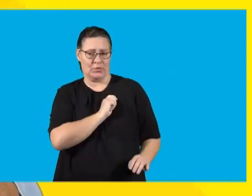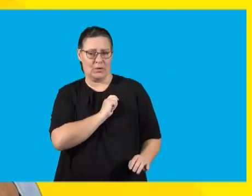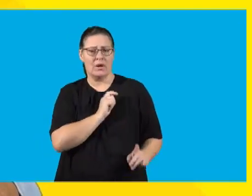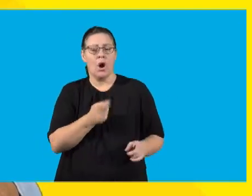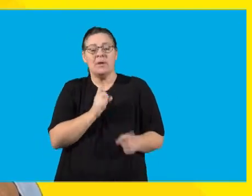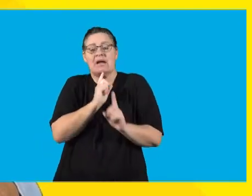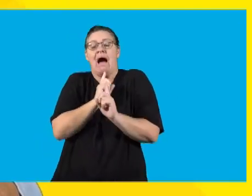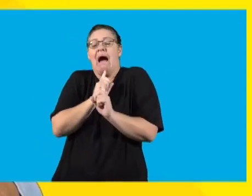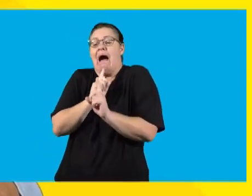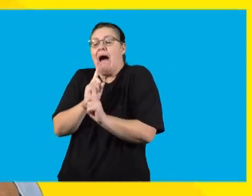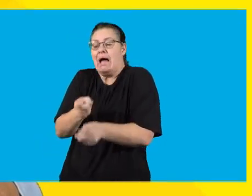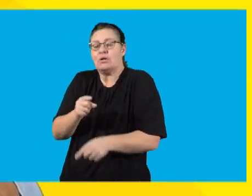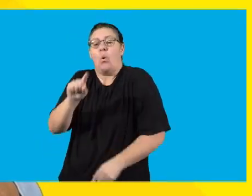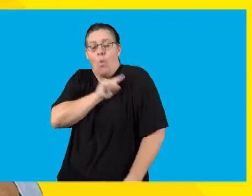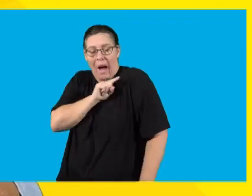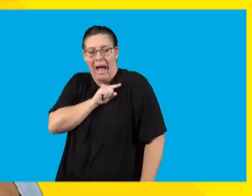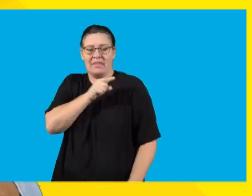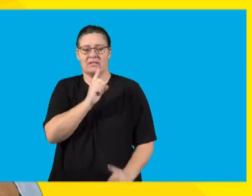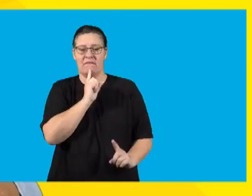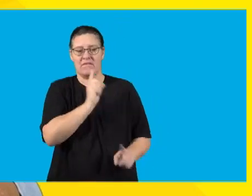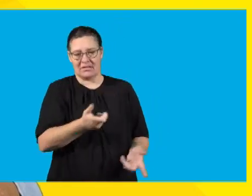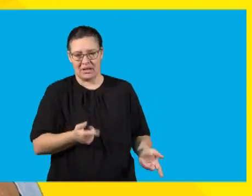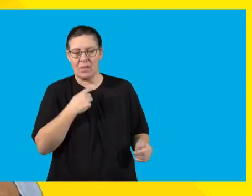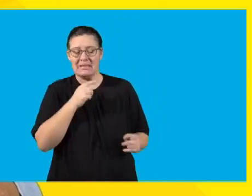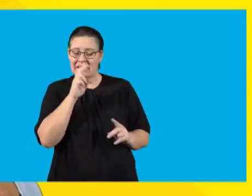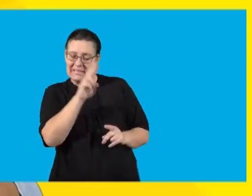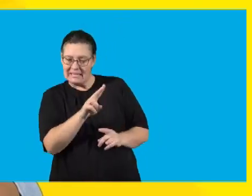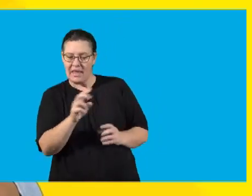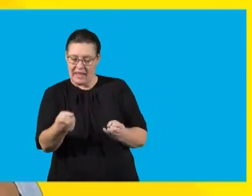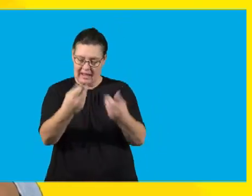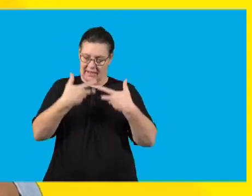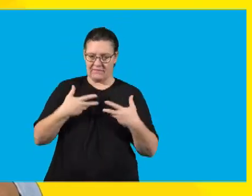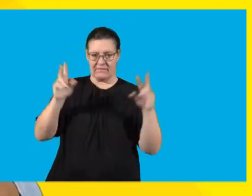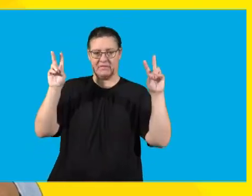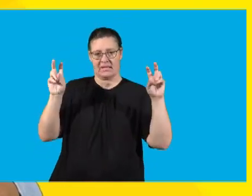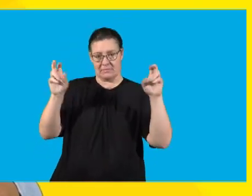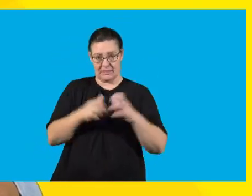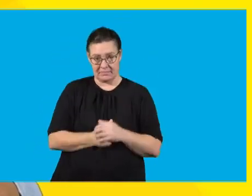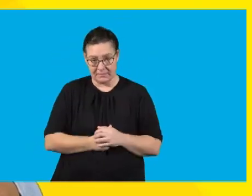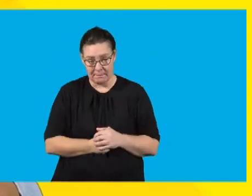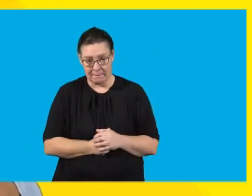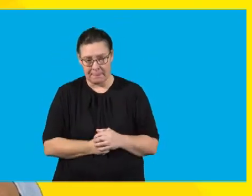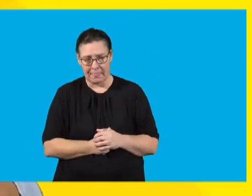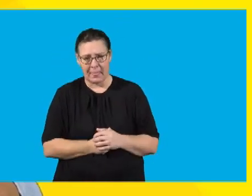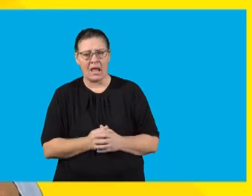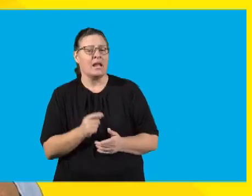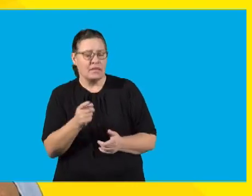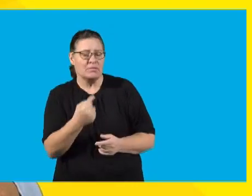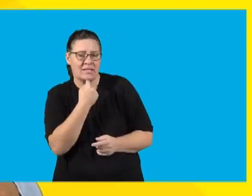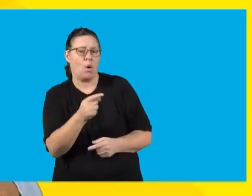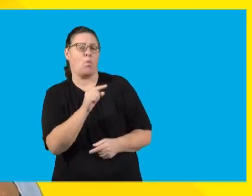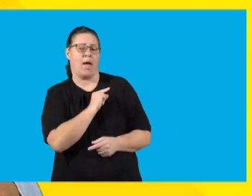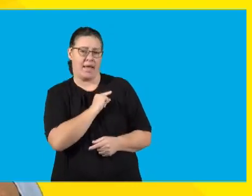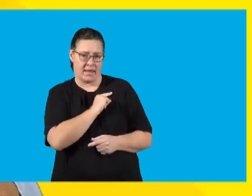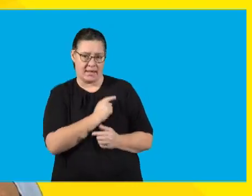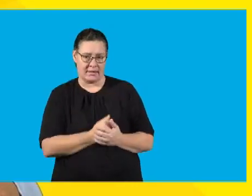now, you have to read the statement to understand whether this is going to be false. All right, and why it is